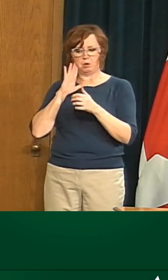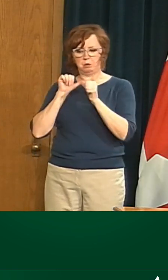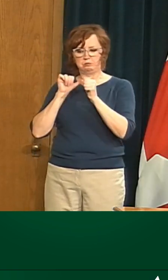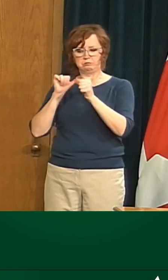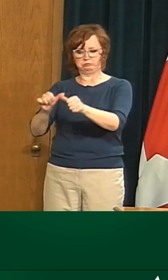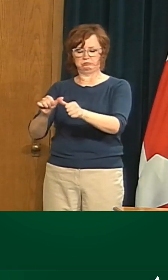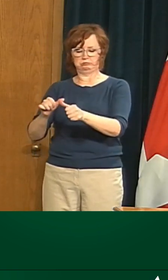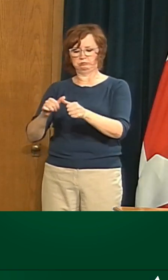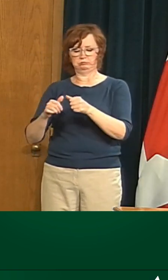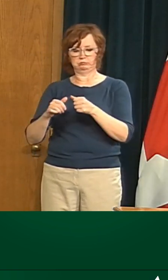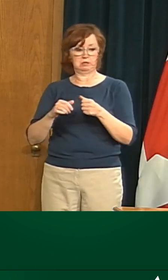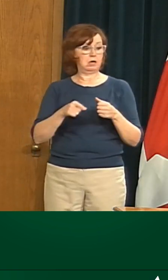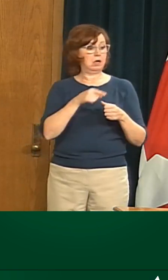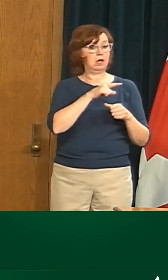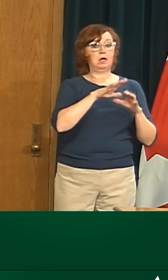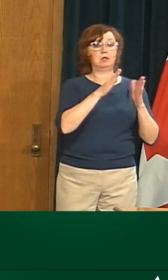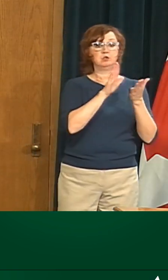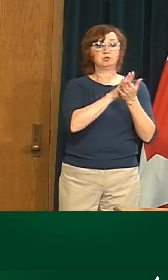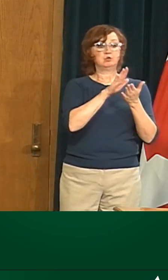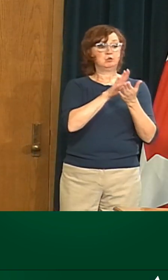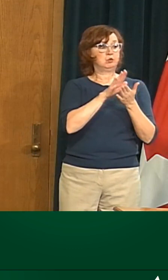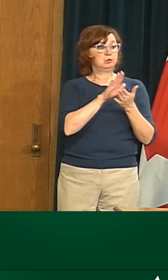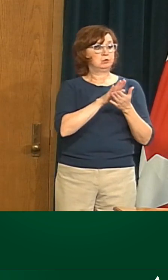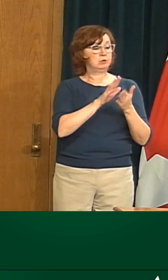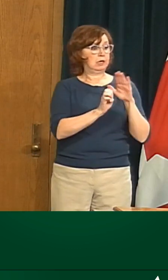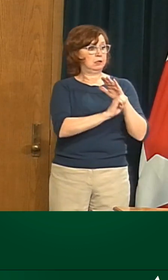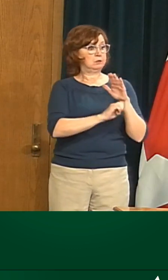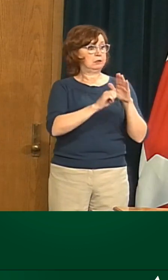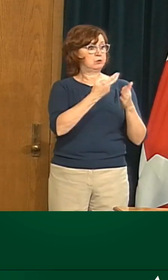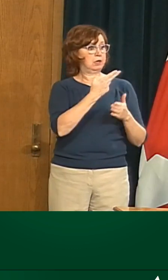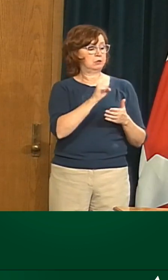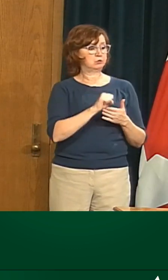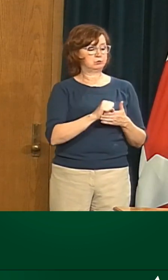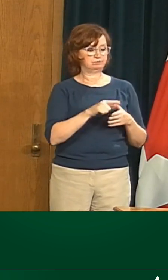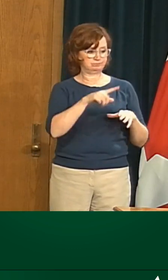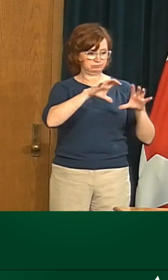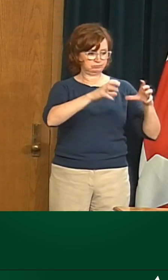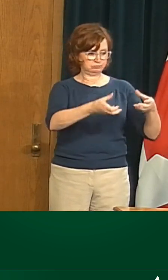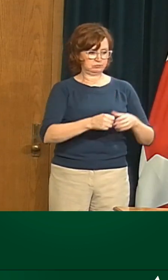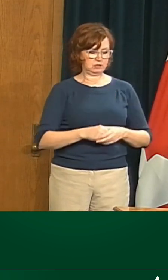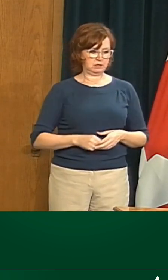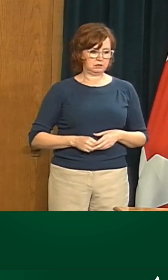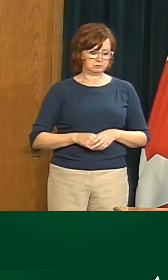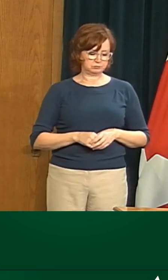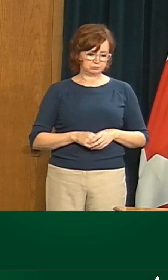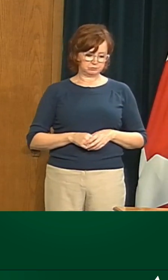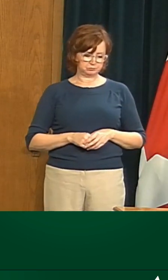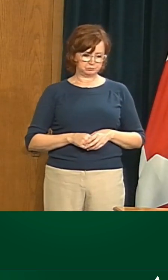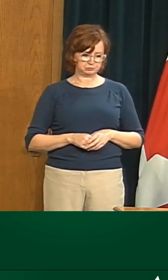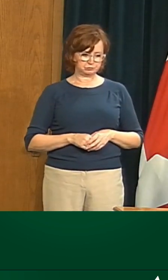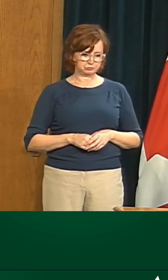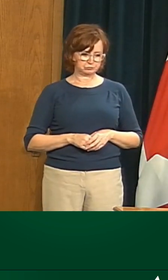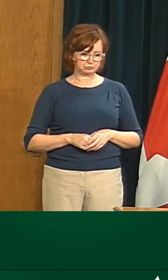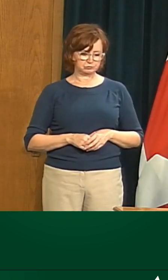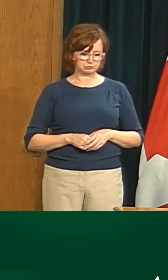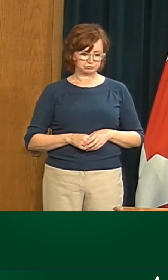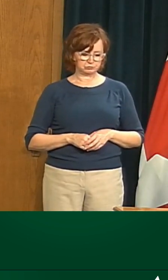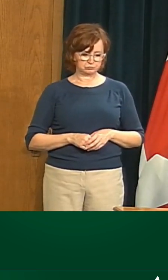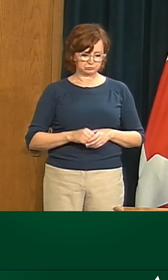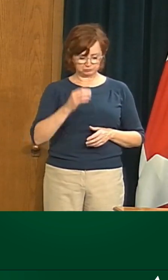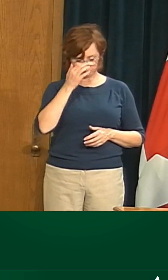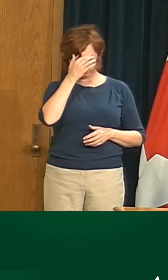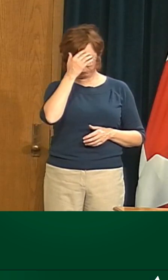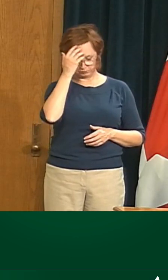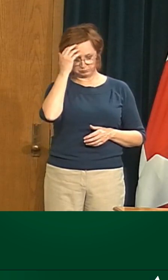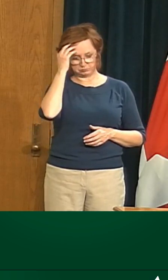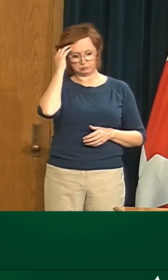With respect to schools, there really isn't an opportunity for us to have a discussion around reopening schools